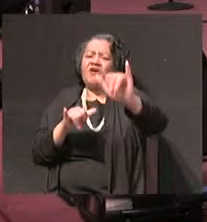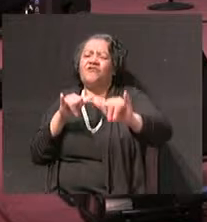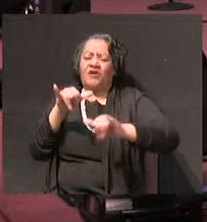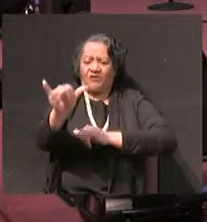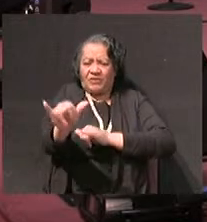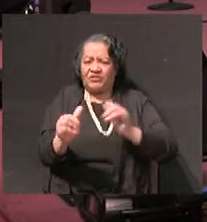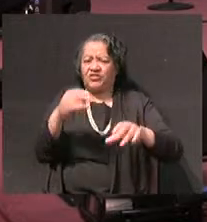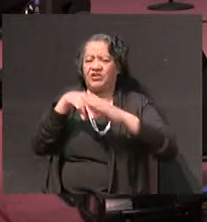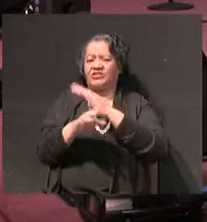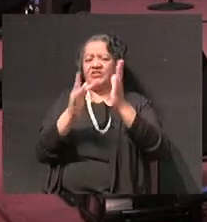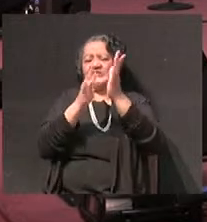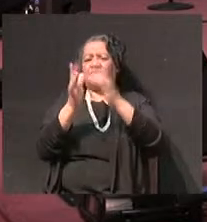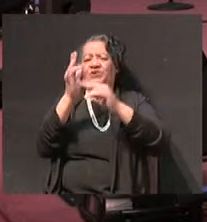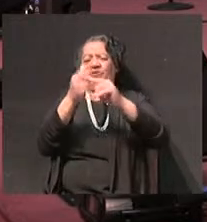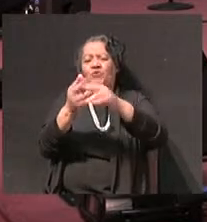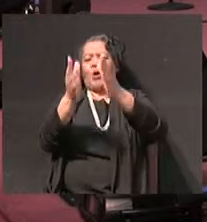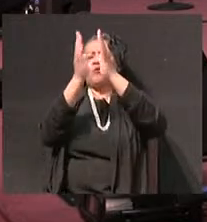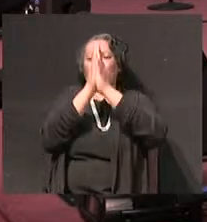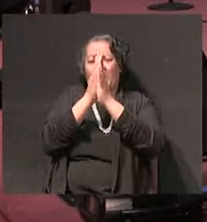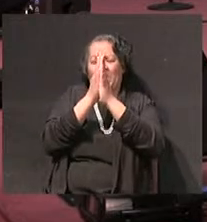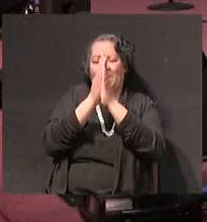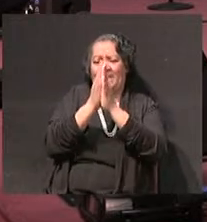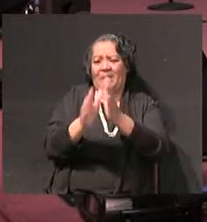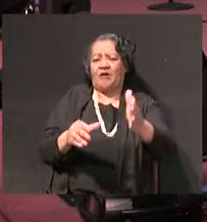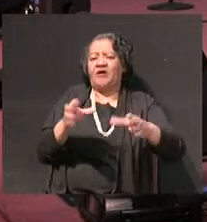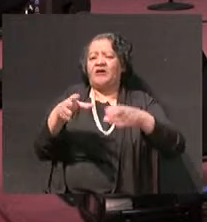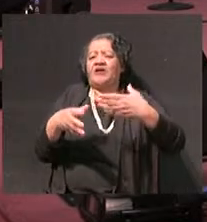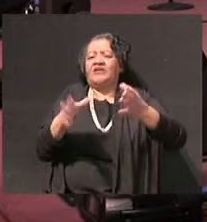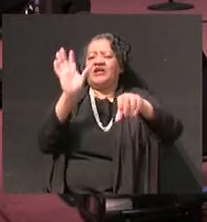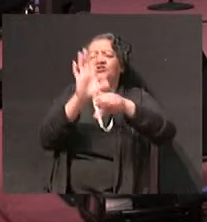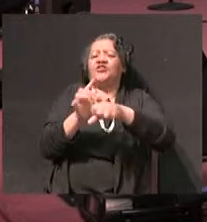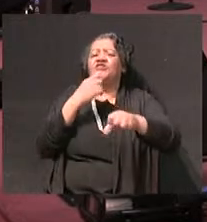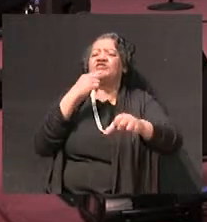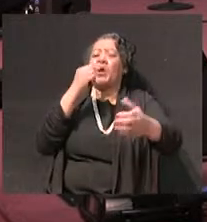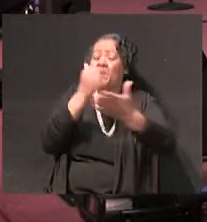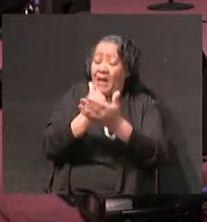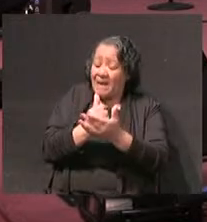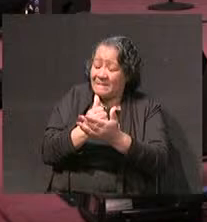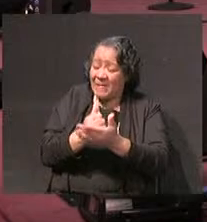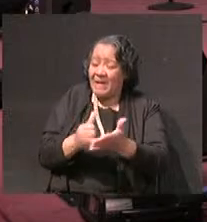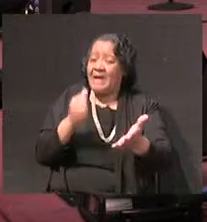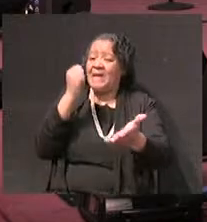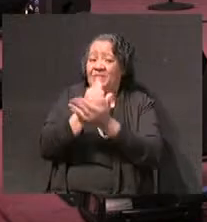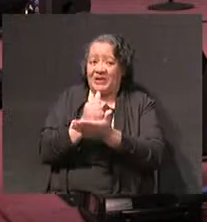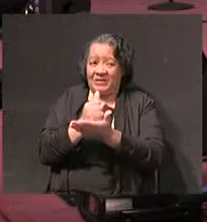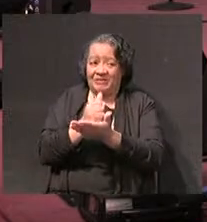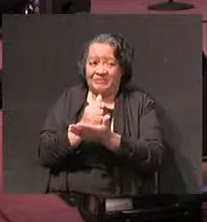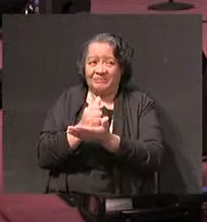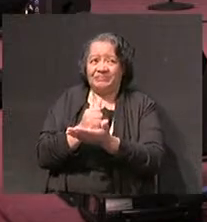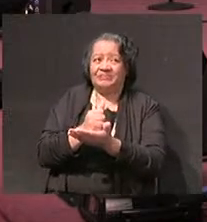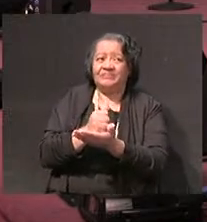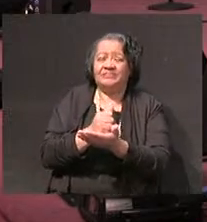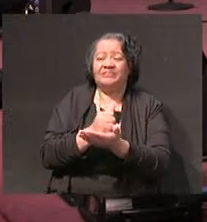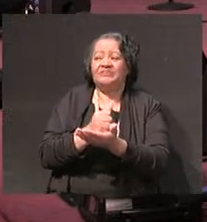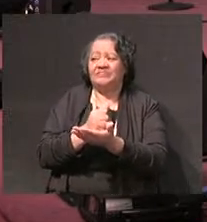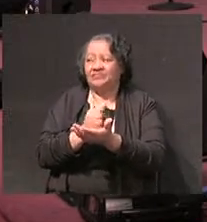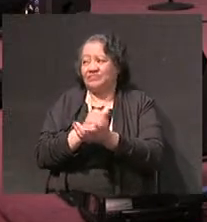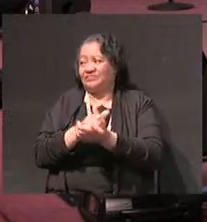forever. In Jesus' name we pray. Let the church say amen. Amen.